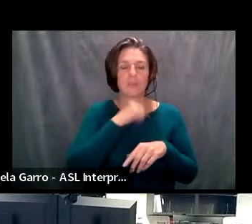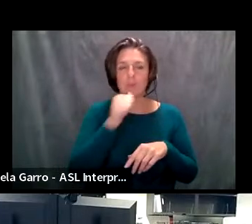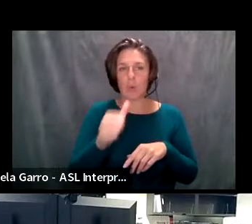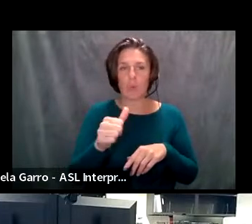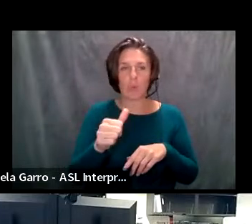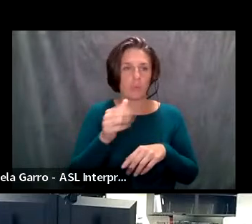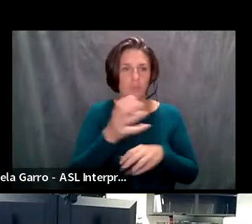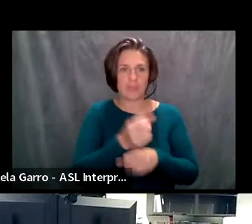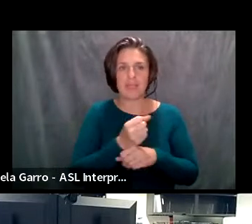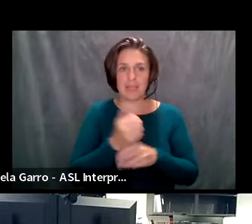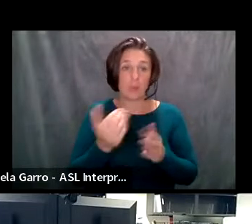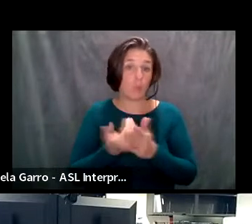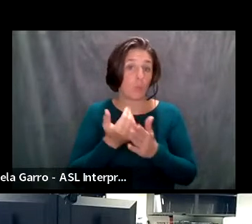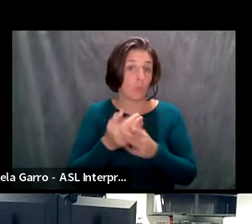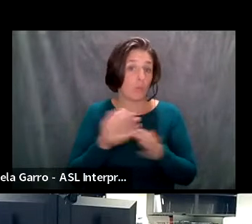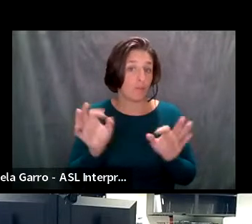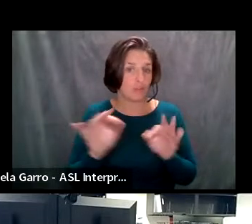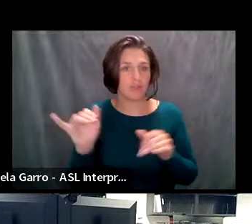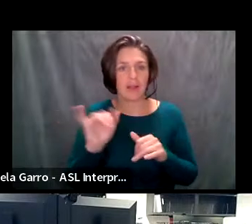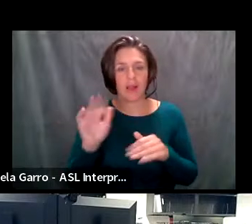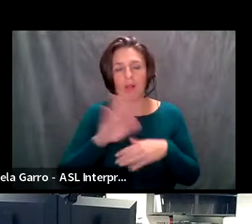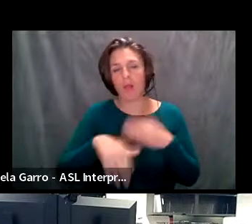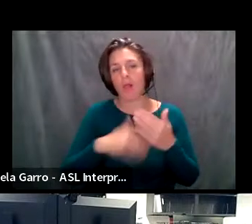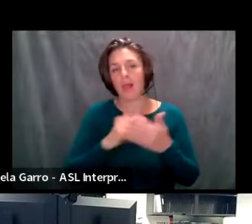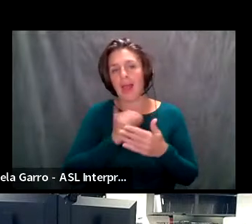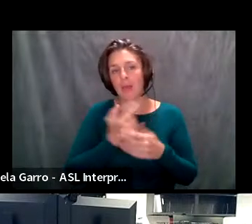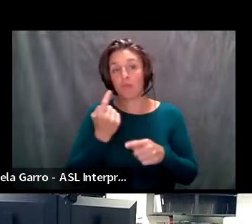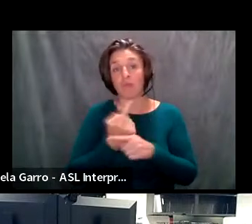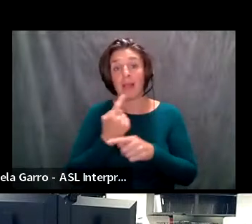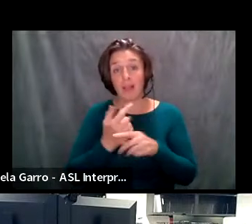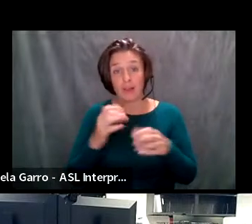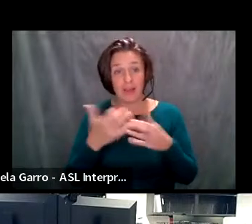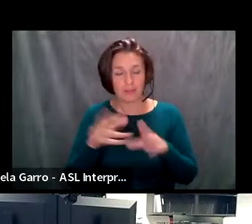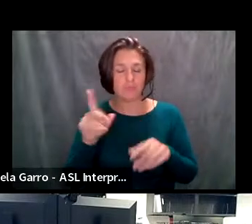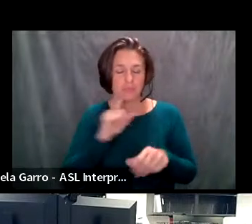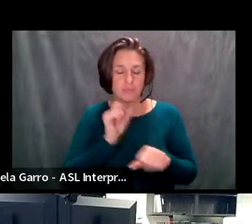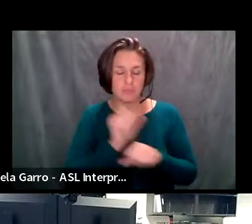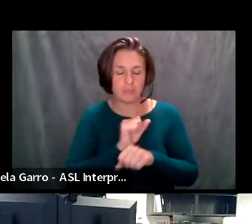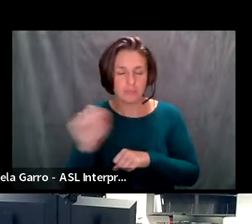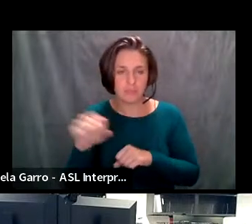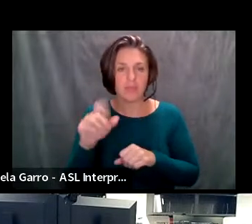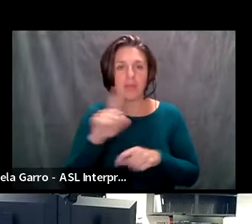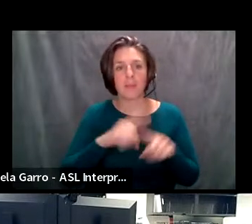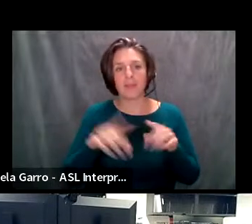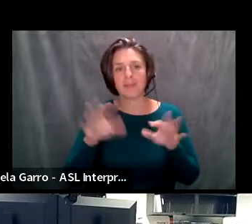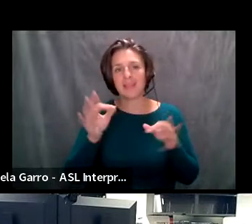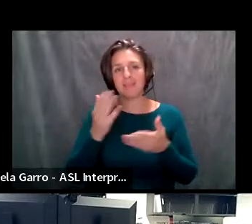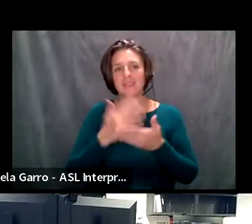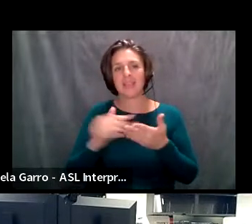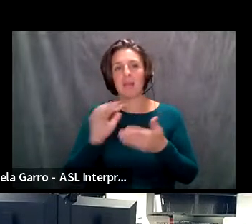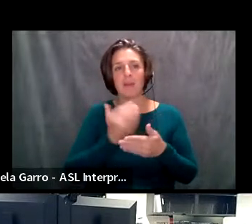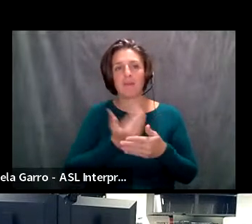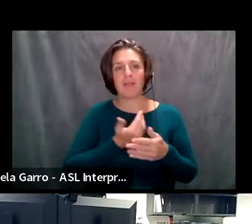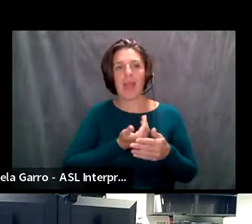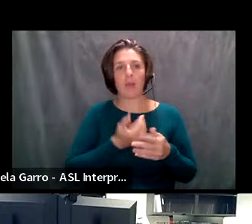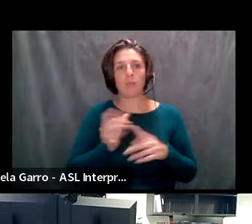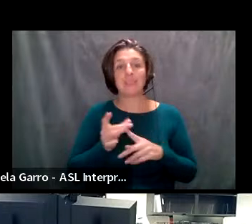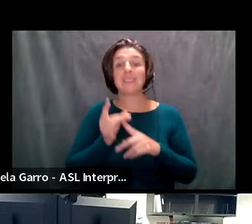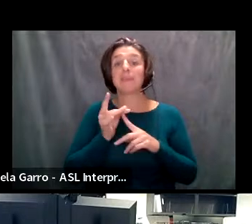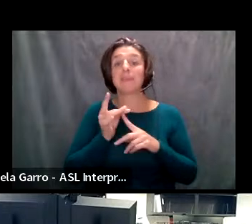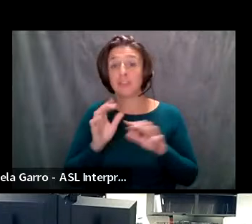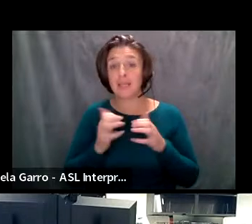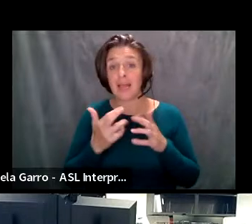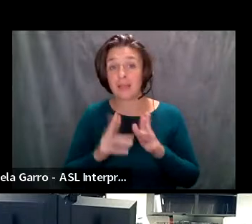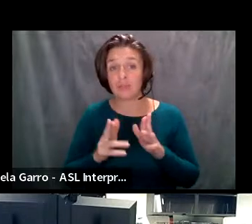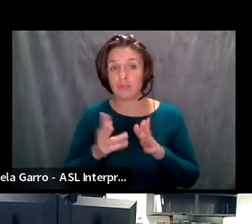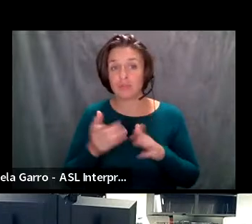new furniture. So all of our regular classrooms, absolutely. But there's definitely some of our specialty classrooms that may have